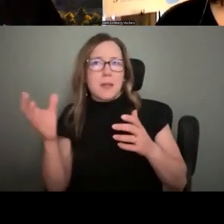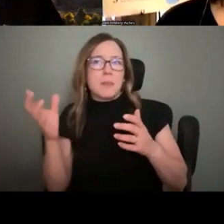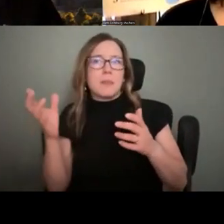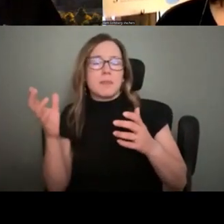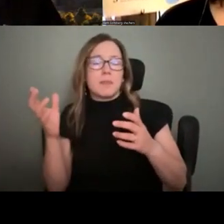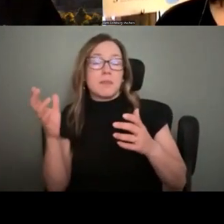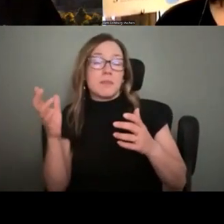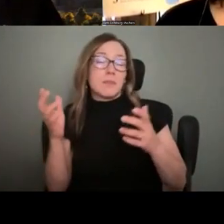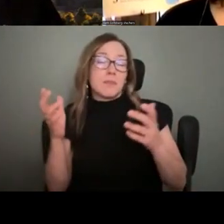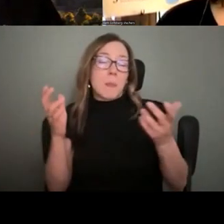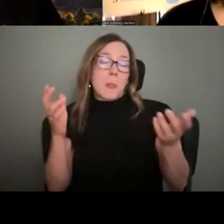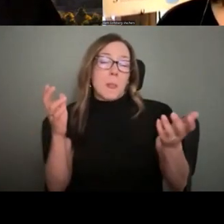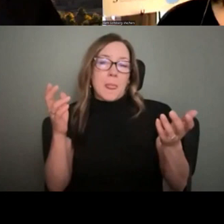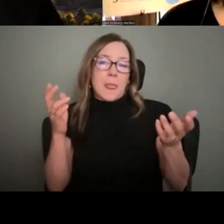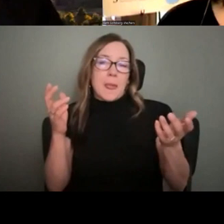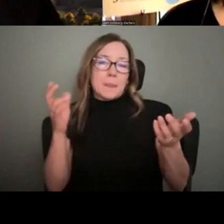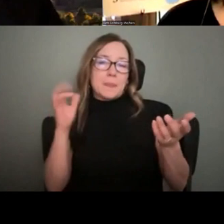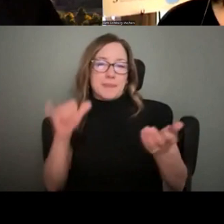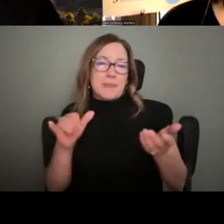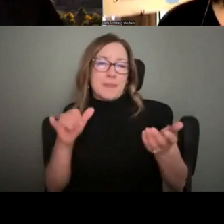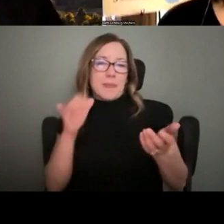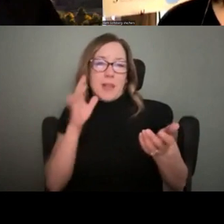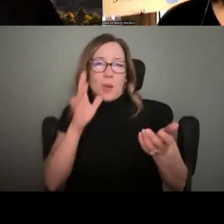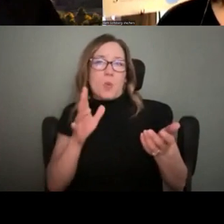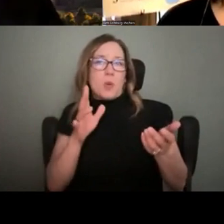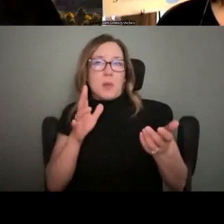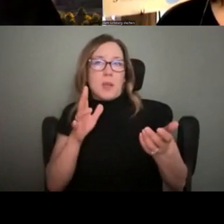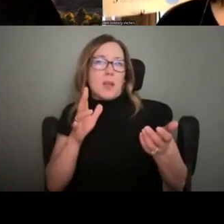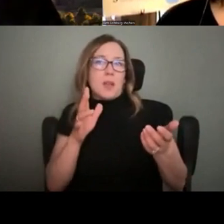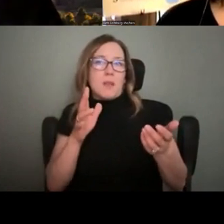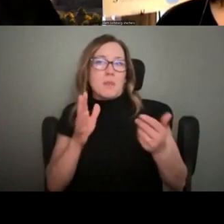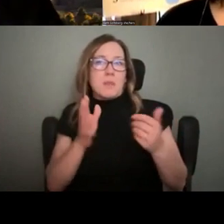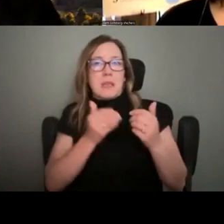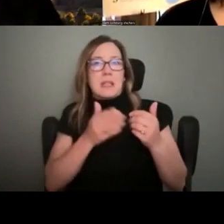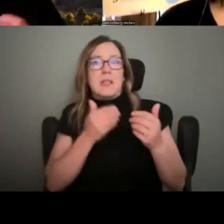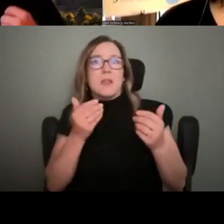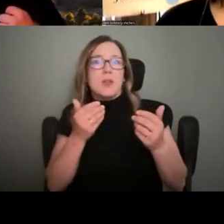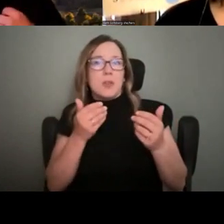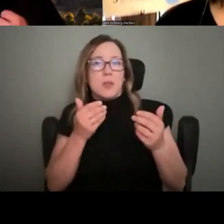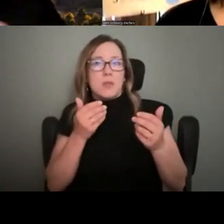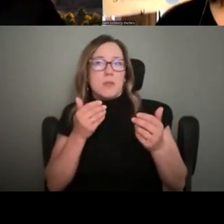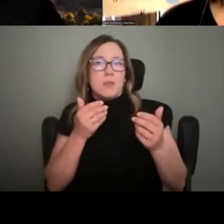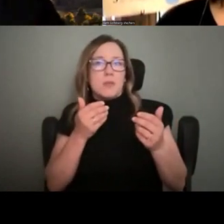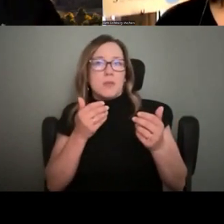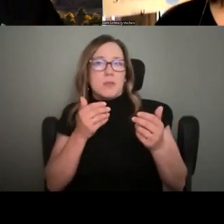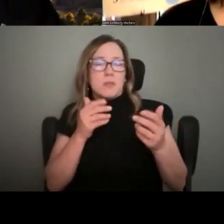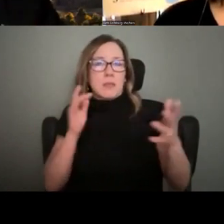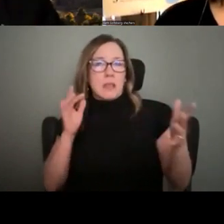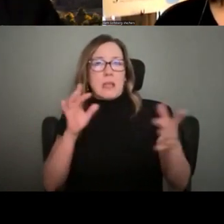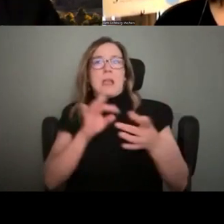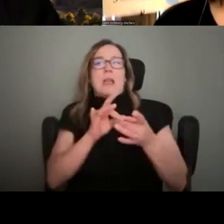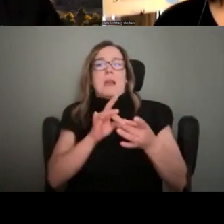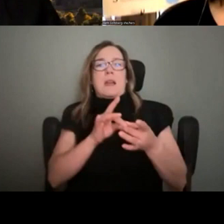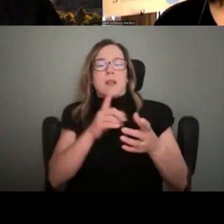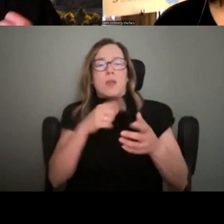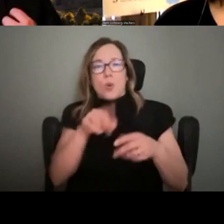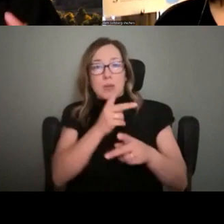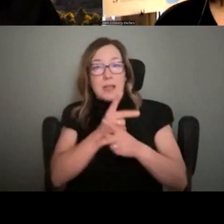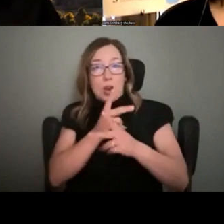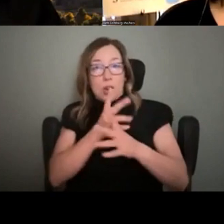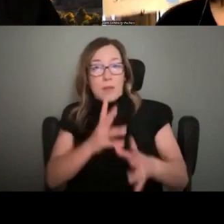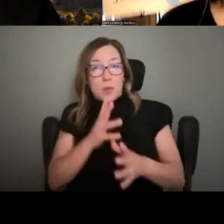I think that will make it ever so much easier to, you know, connect caregivers with services,